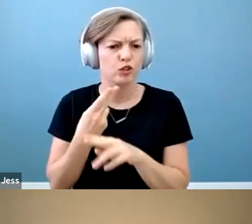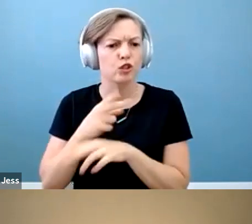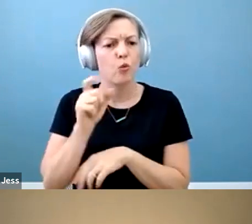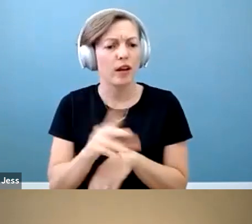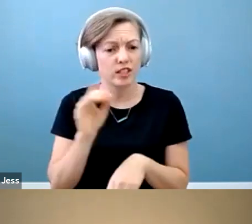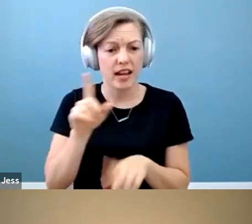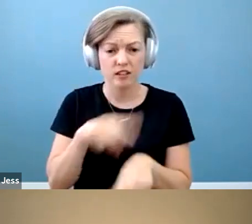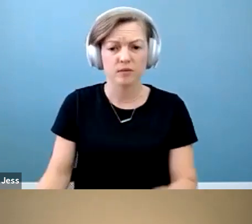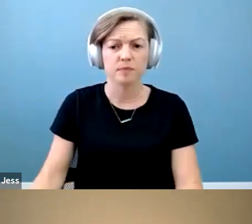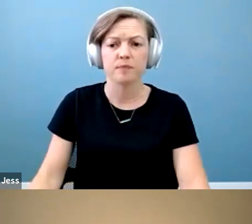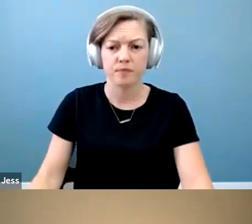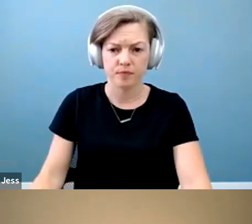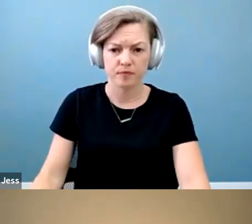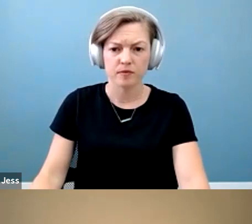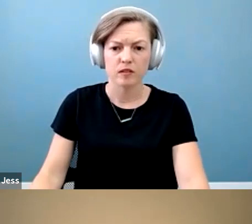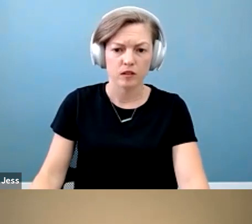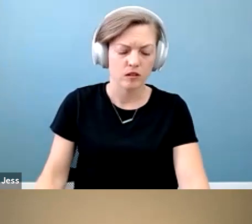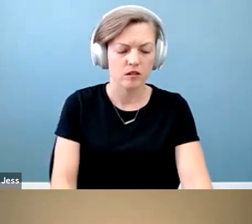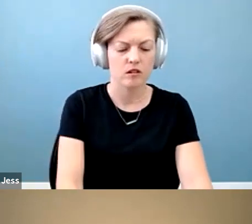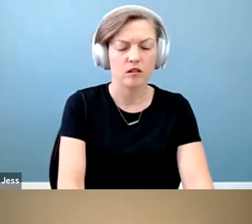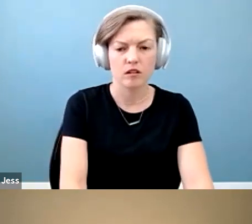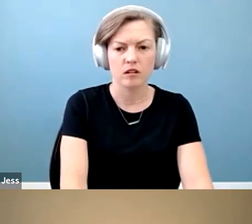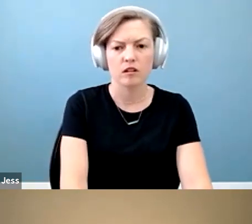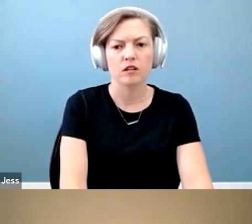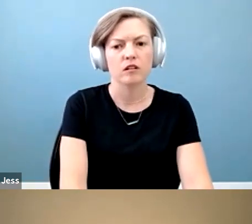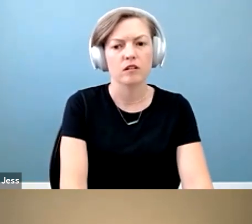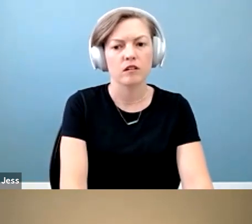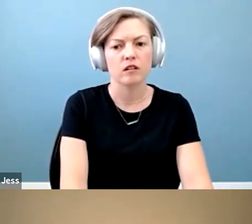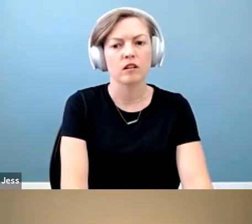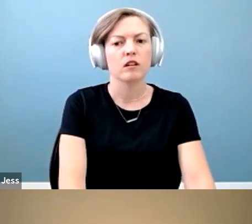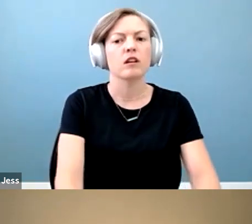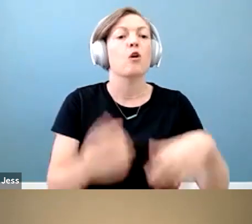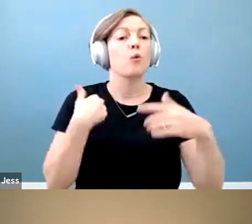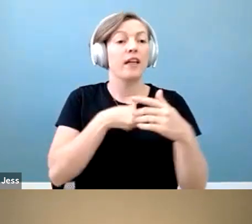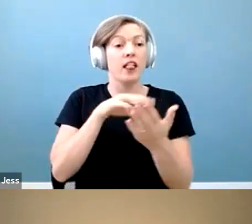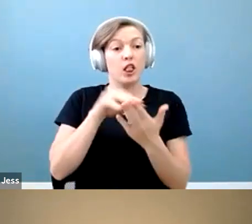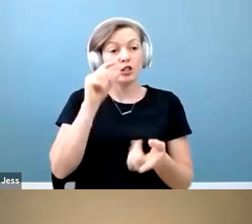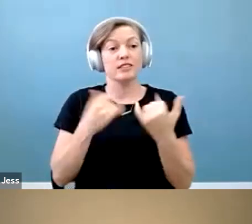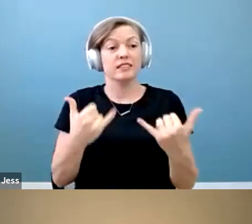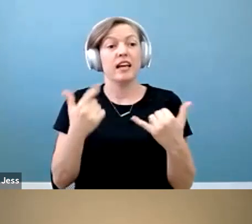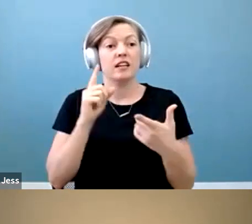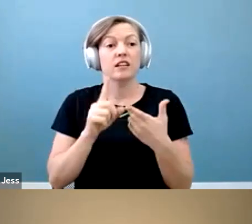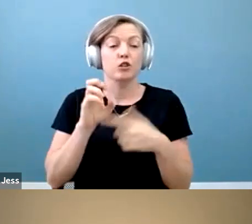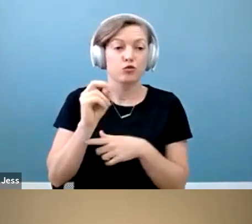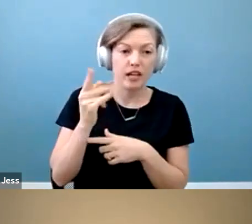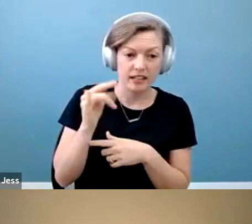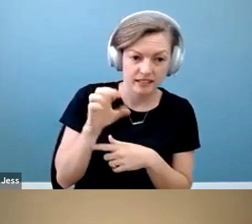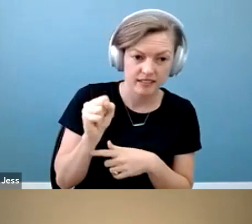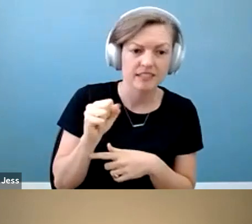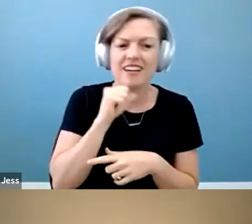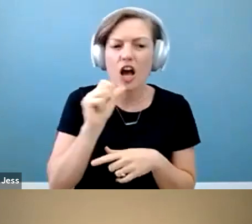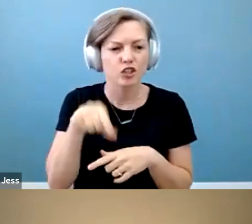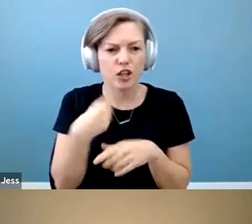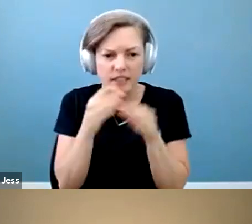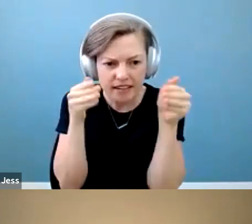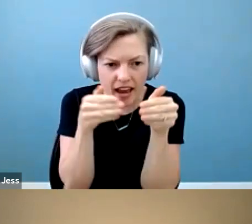answer feature. We've learned today, certainly, that eugenics is not just a narrow set of practices that